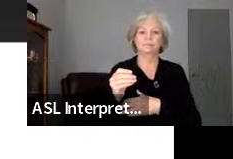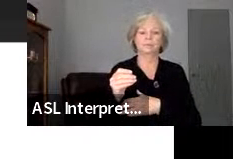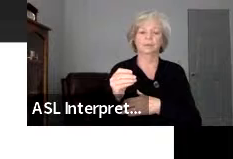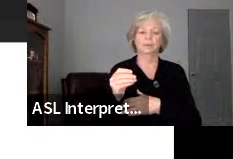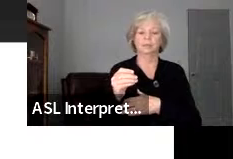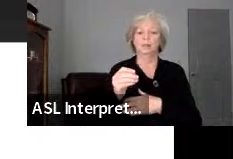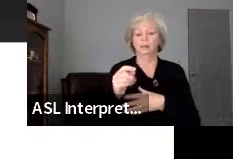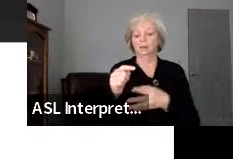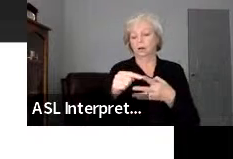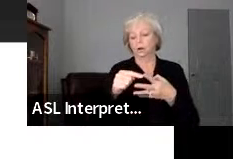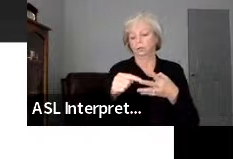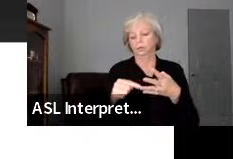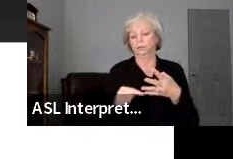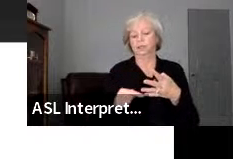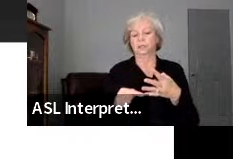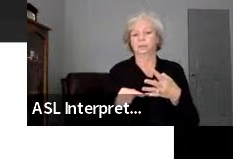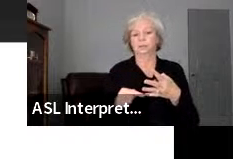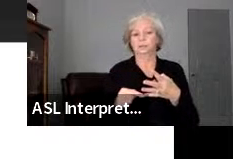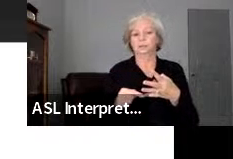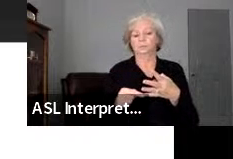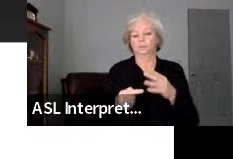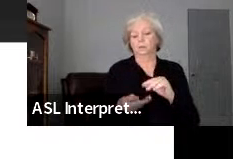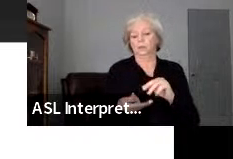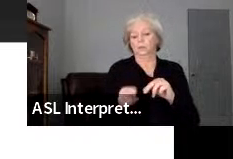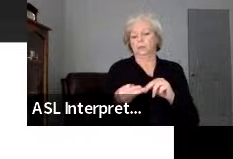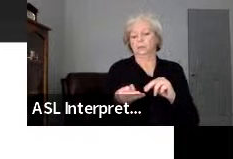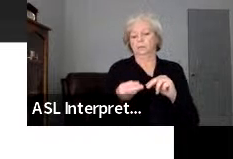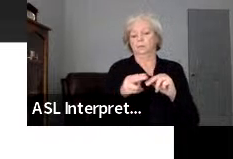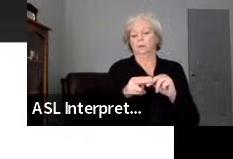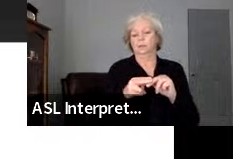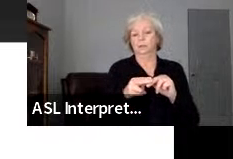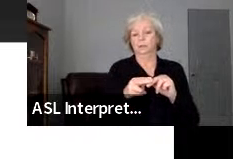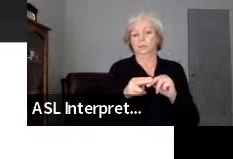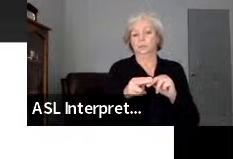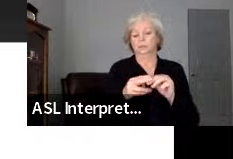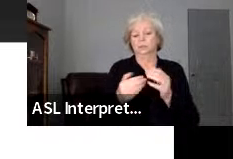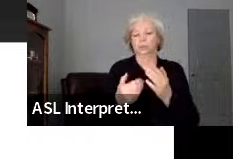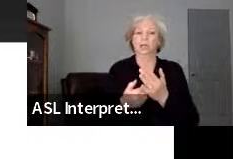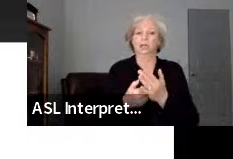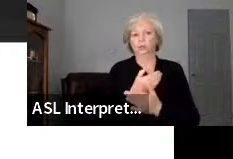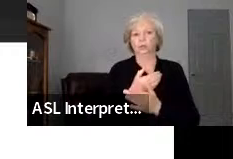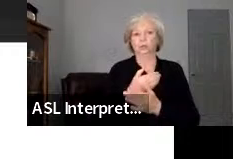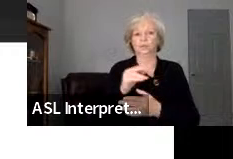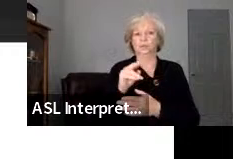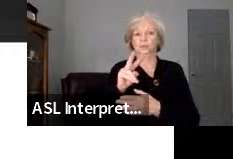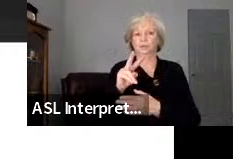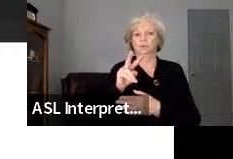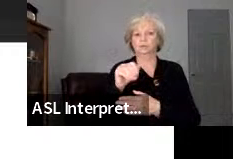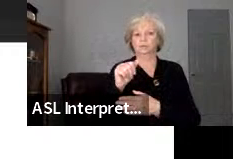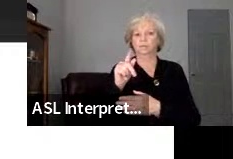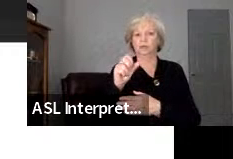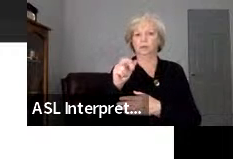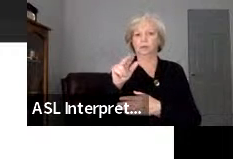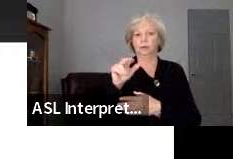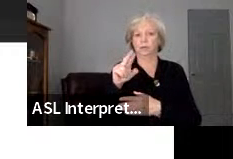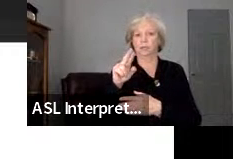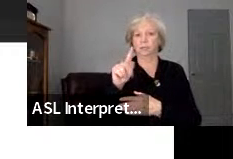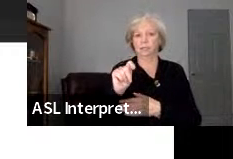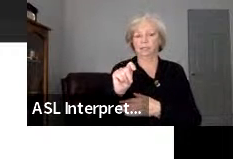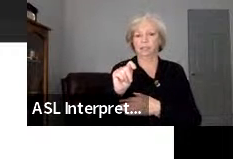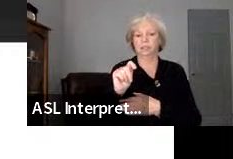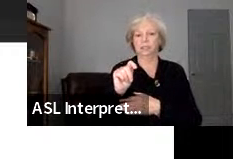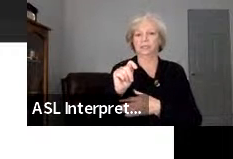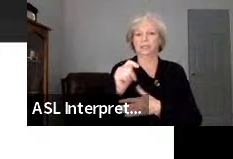these things together have quickly elevated this to the newest variant of concern and something that people are following